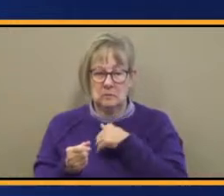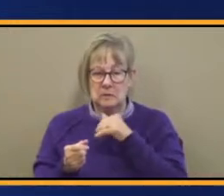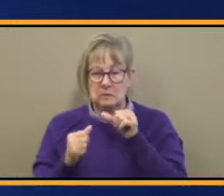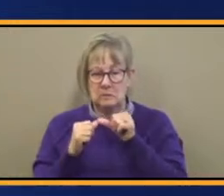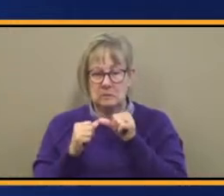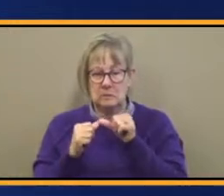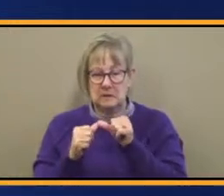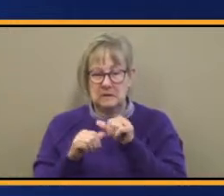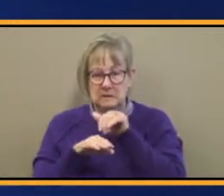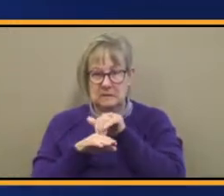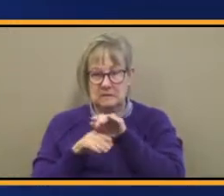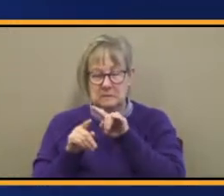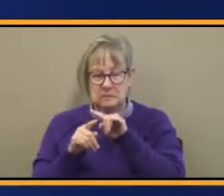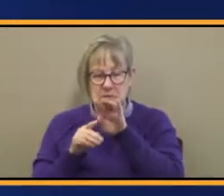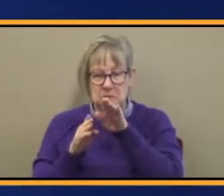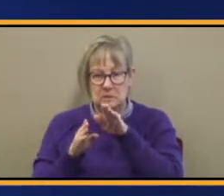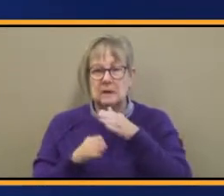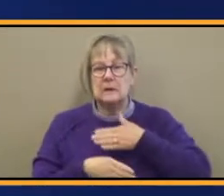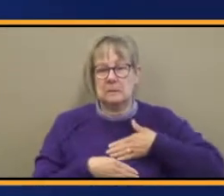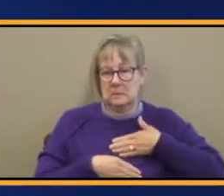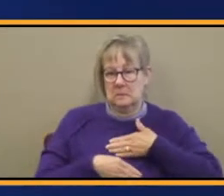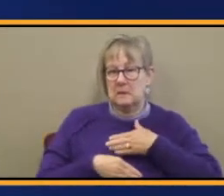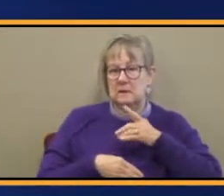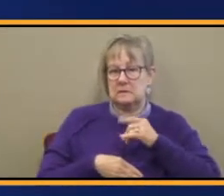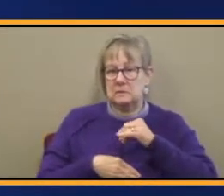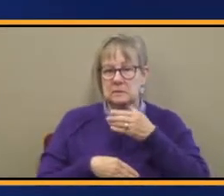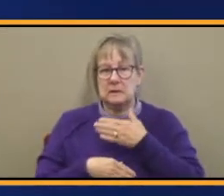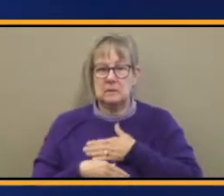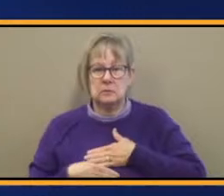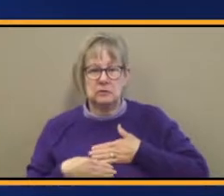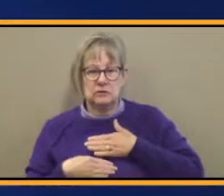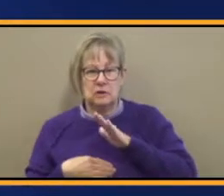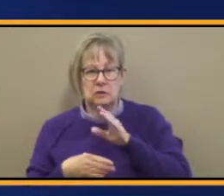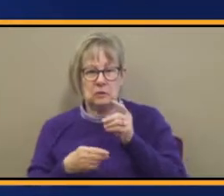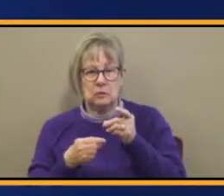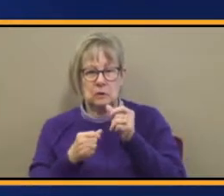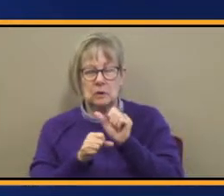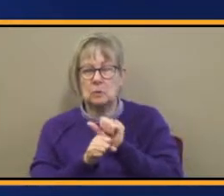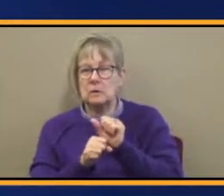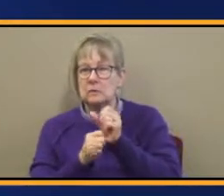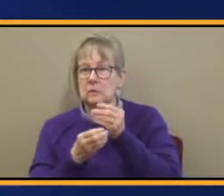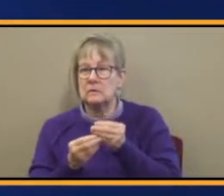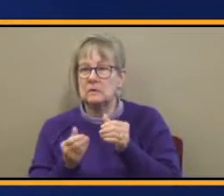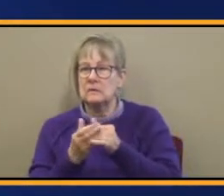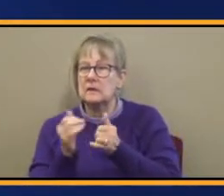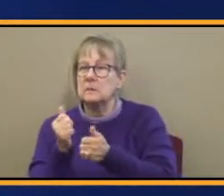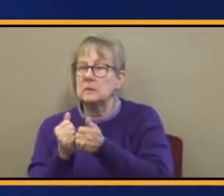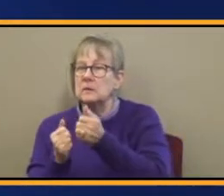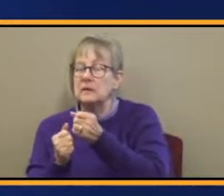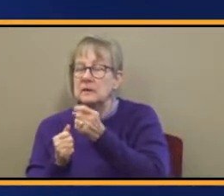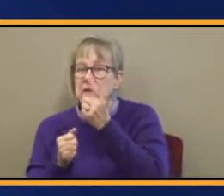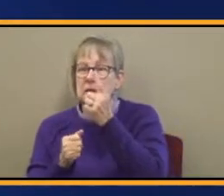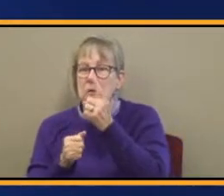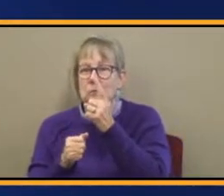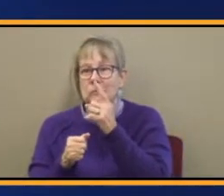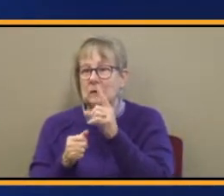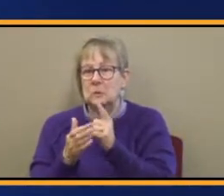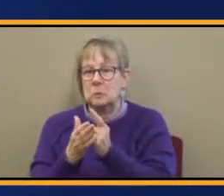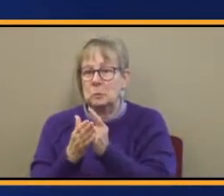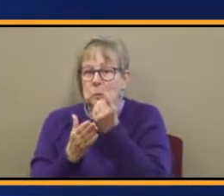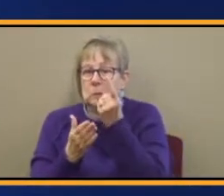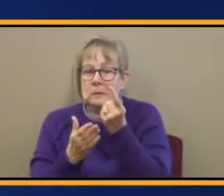way if they come up, but please do. I appreciate the quick work to resolve all of those. So, yeah, because mostly they're one-offs, and we just